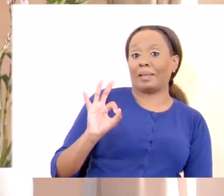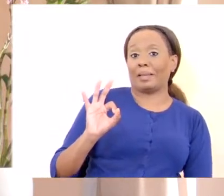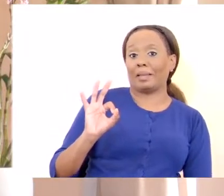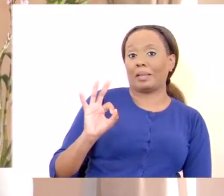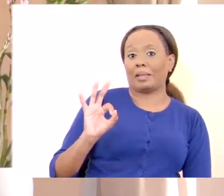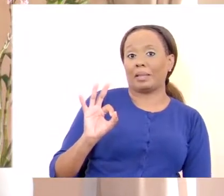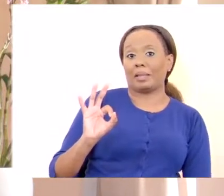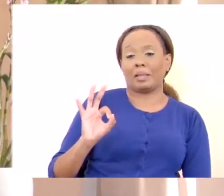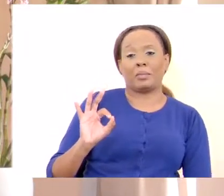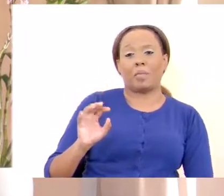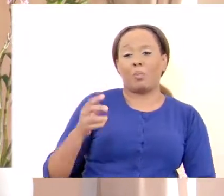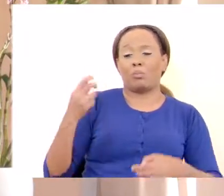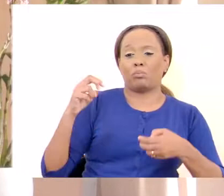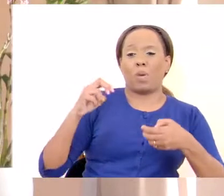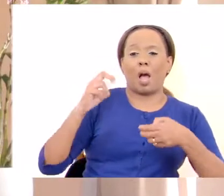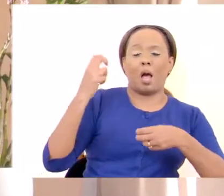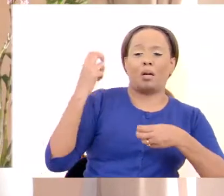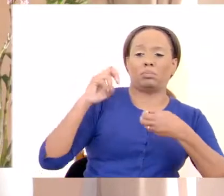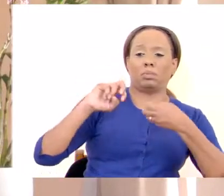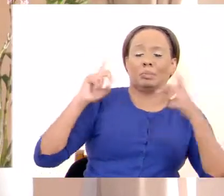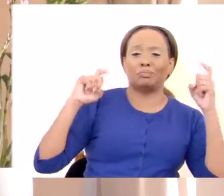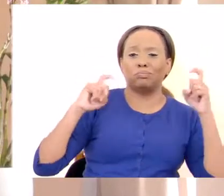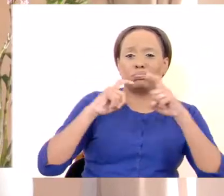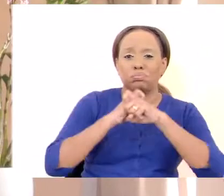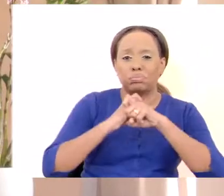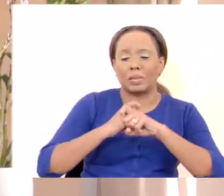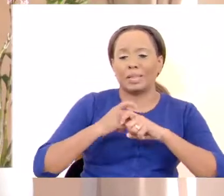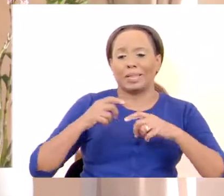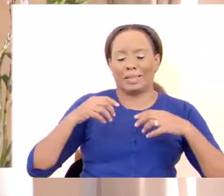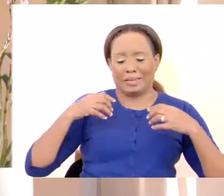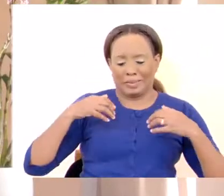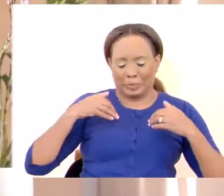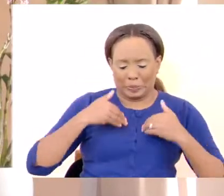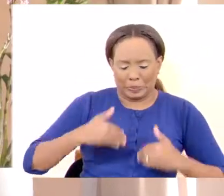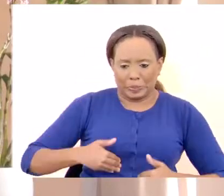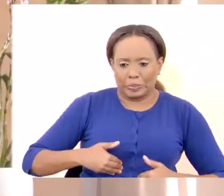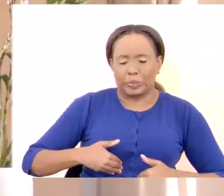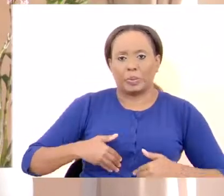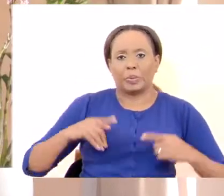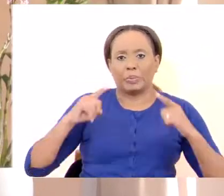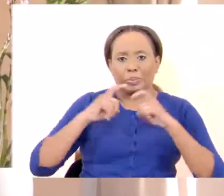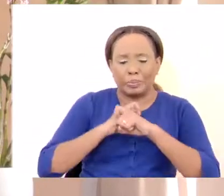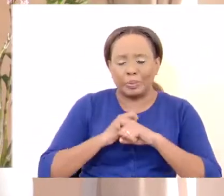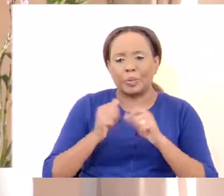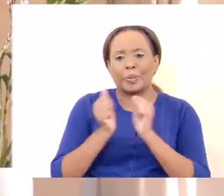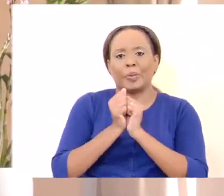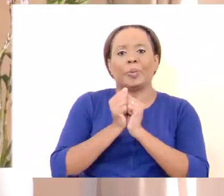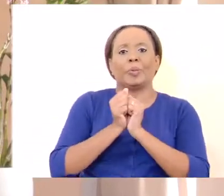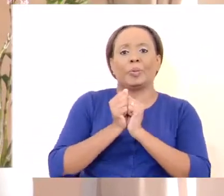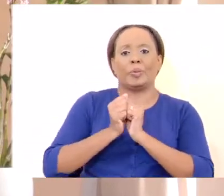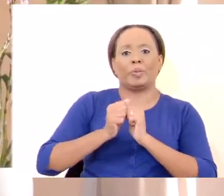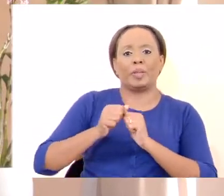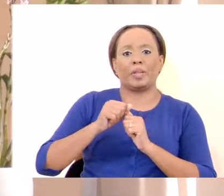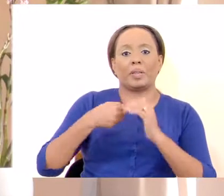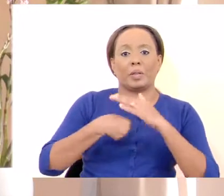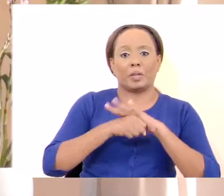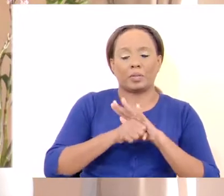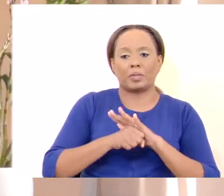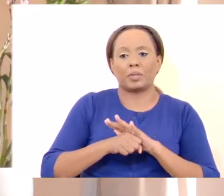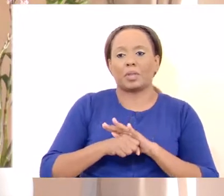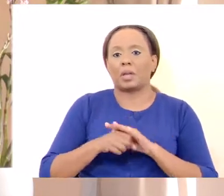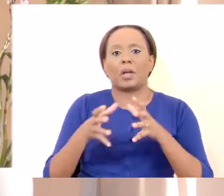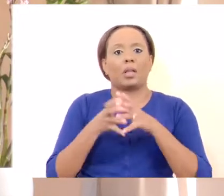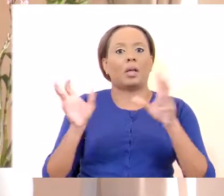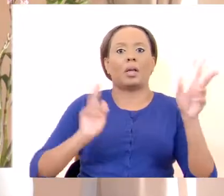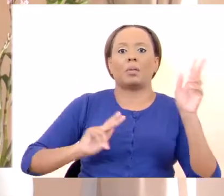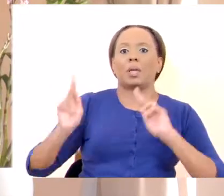associated with the COVID-19 virus. As usual, the purveyors of mischief and misinformation got it wrong in